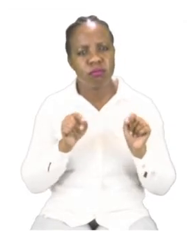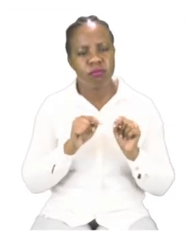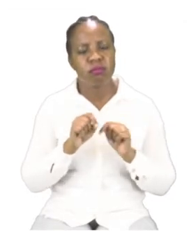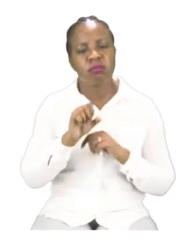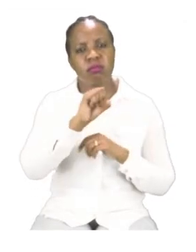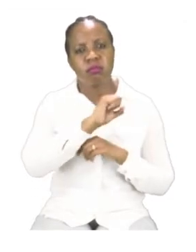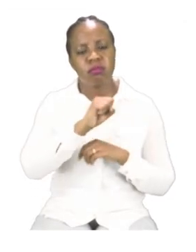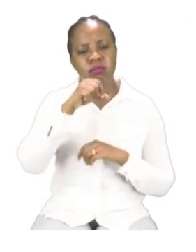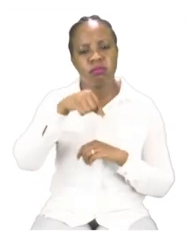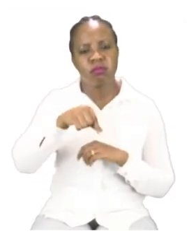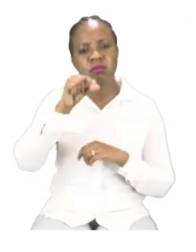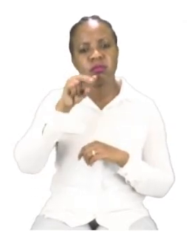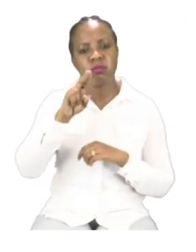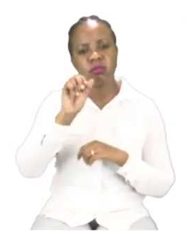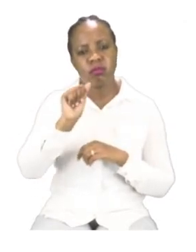word square.